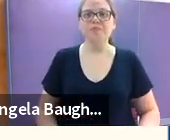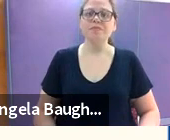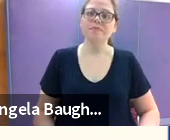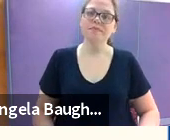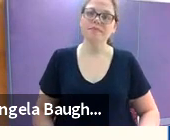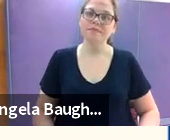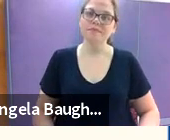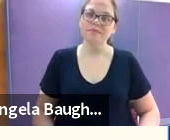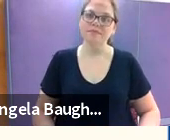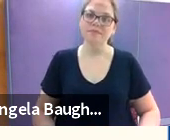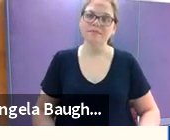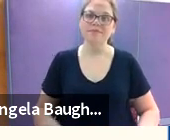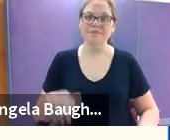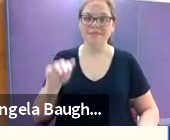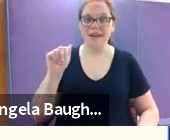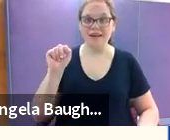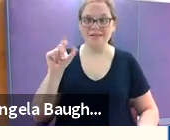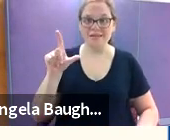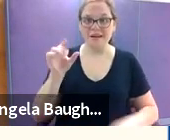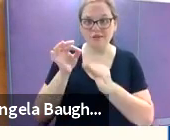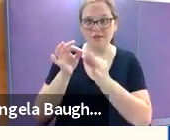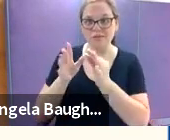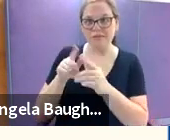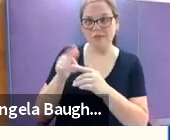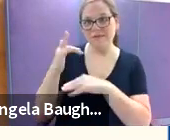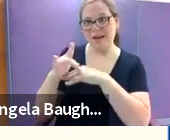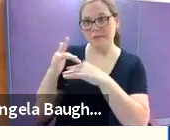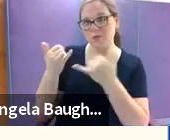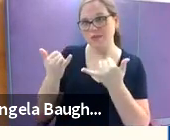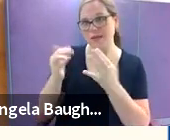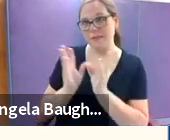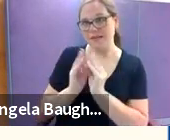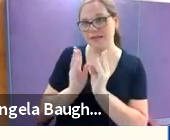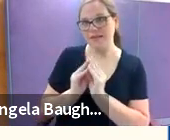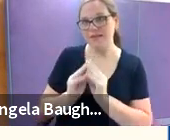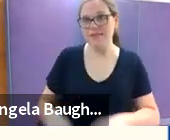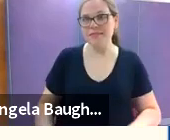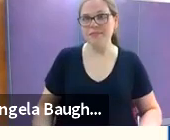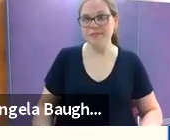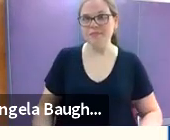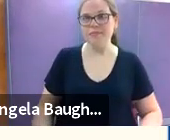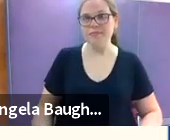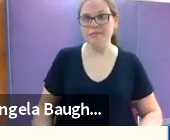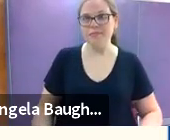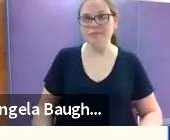There is an ASL interpreter available for today's meeting.